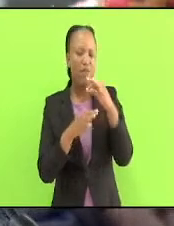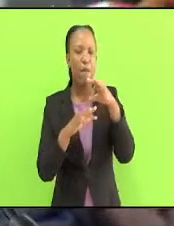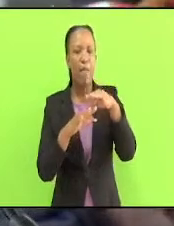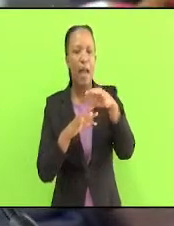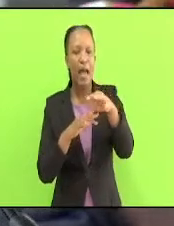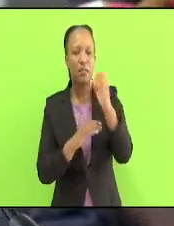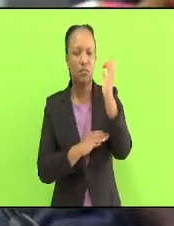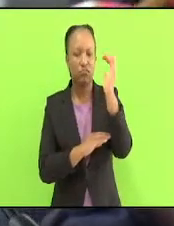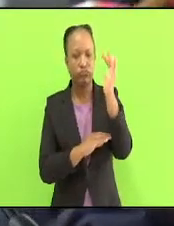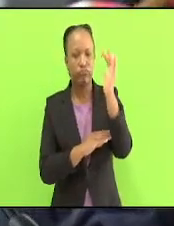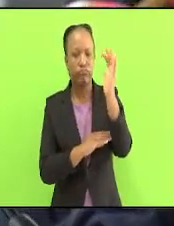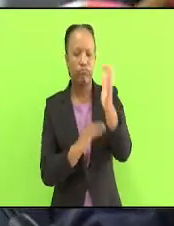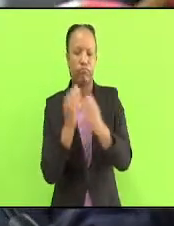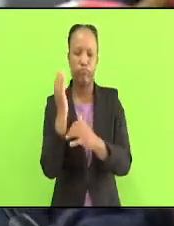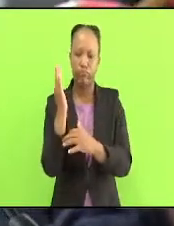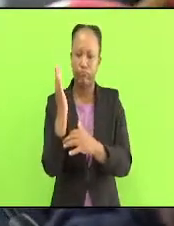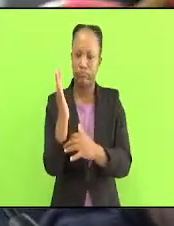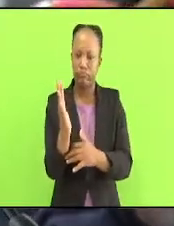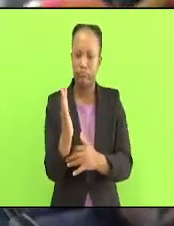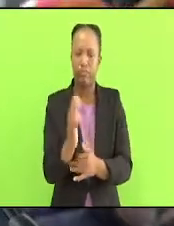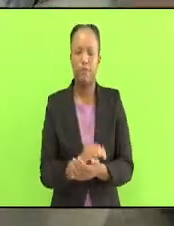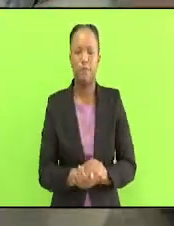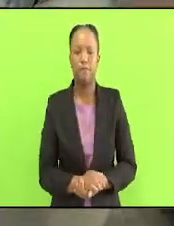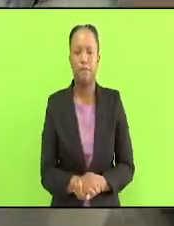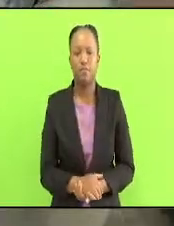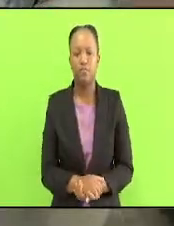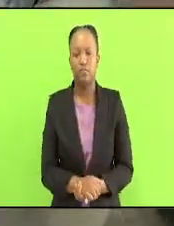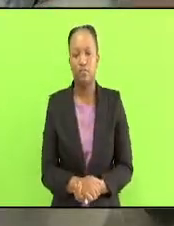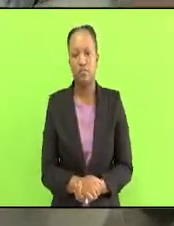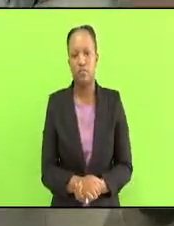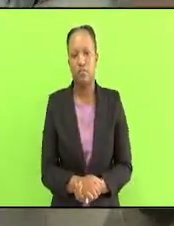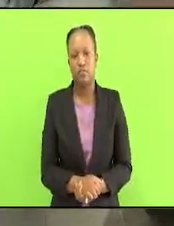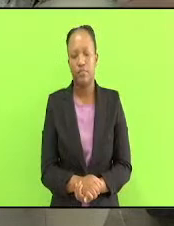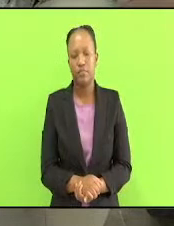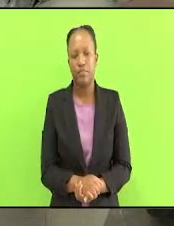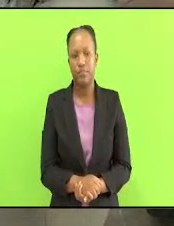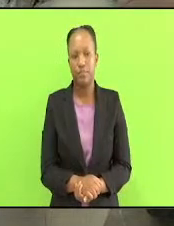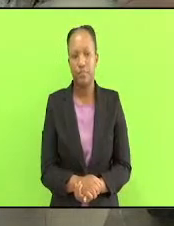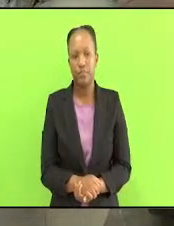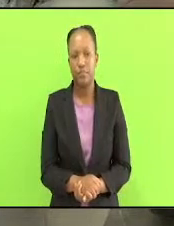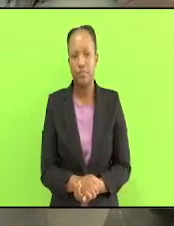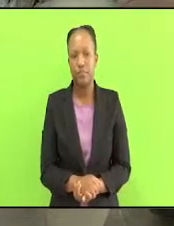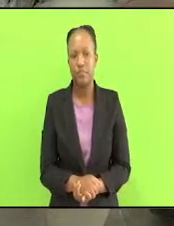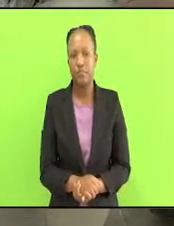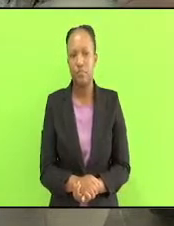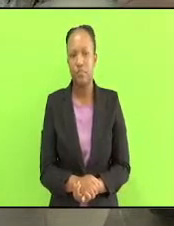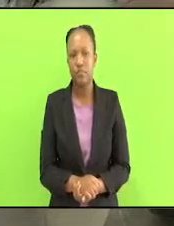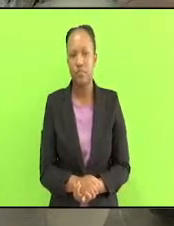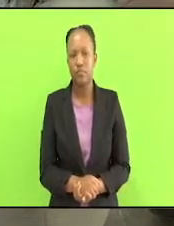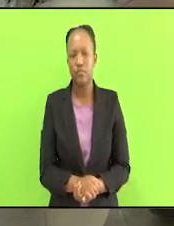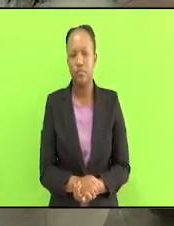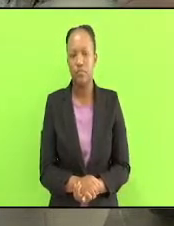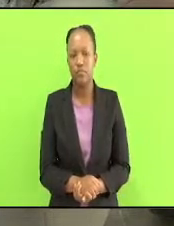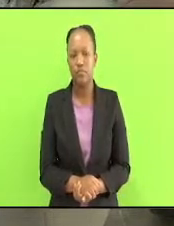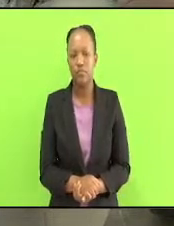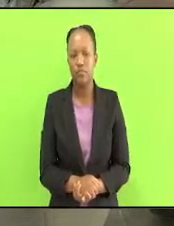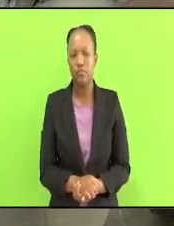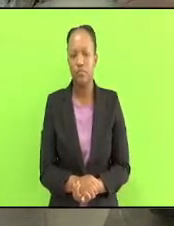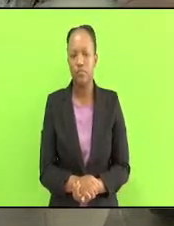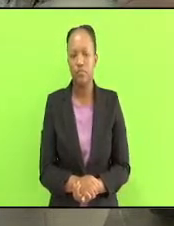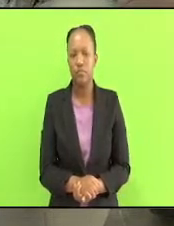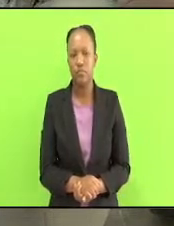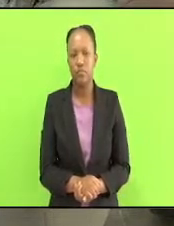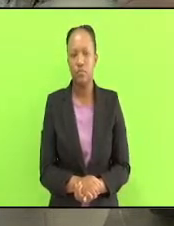ditlhare. I am therefore making a proposal to the leadership so that to come up